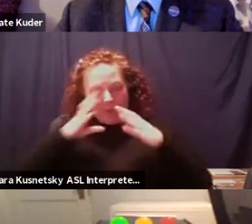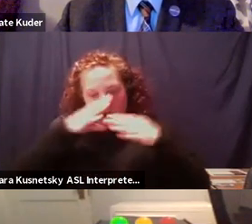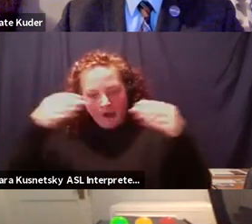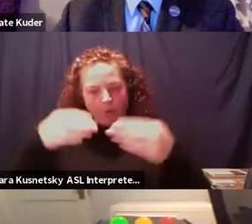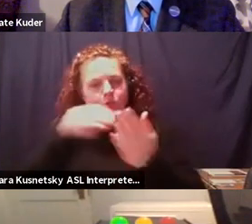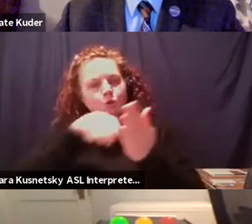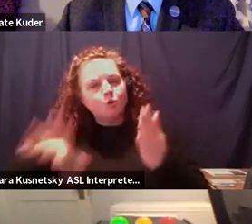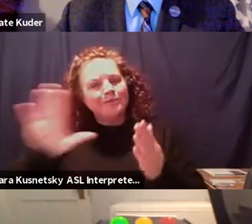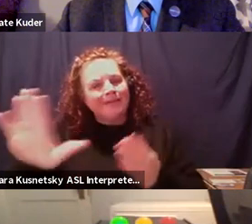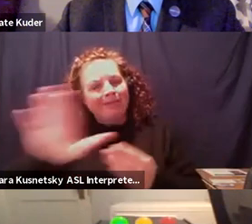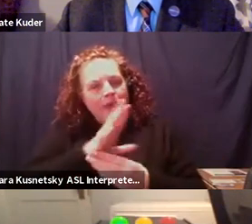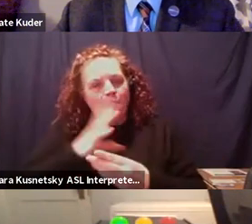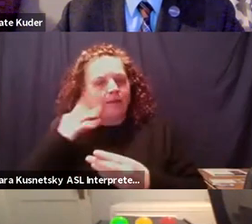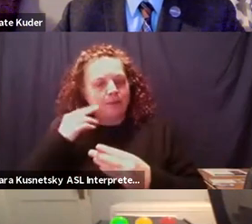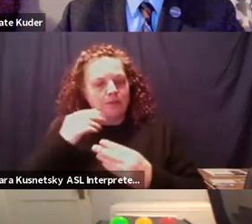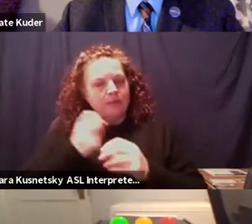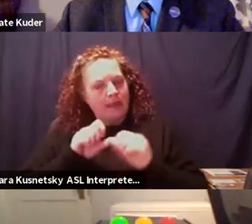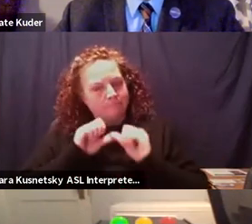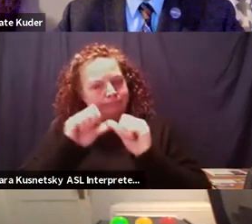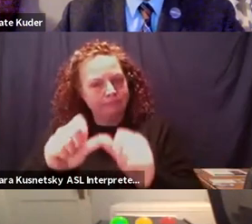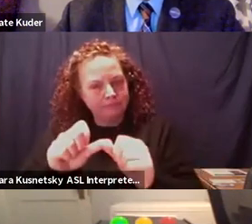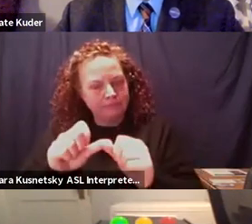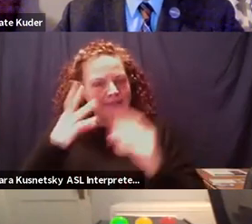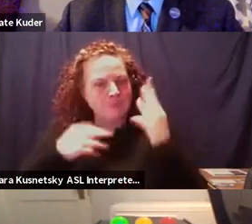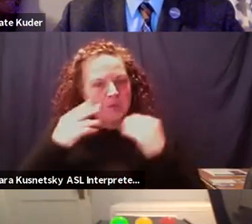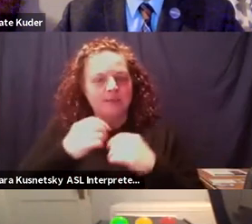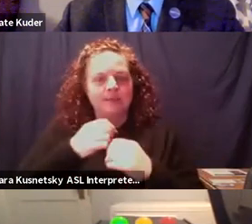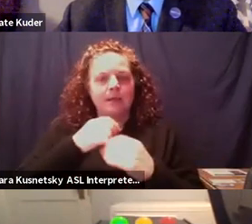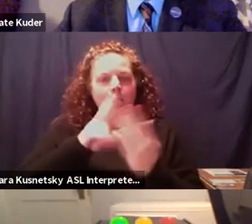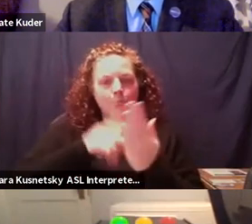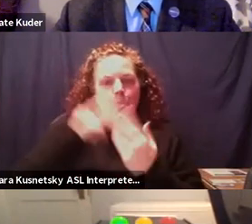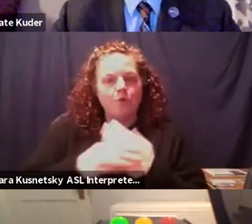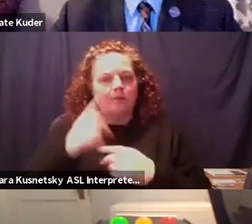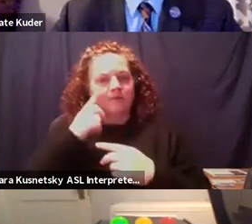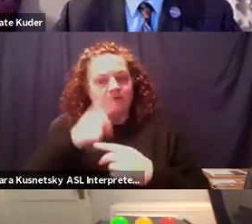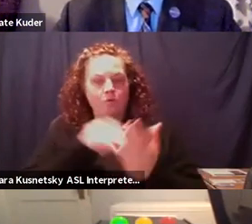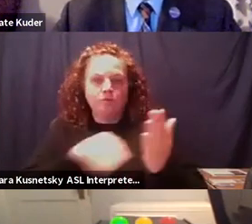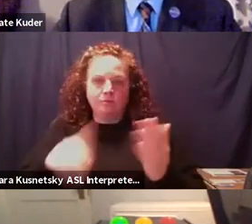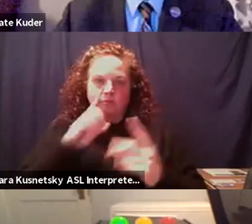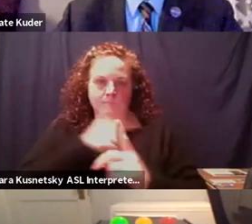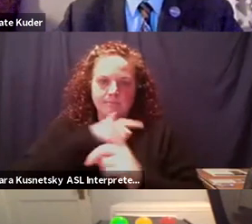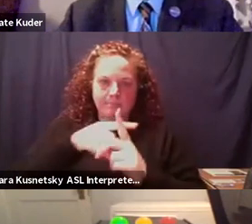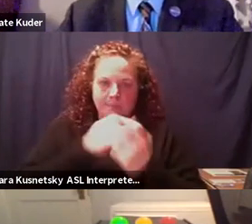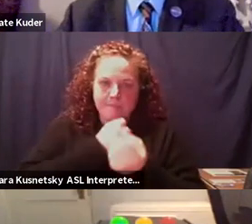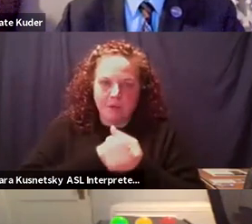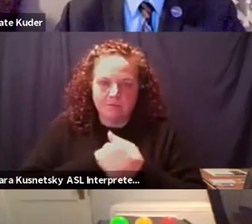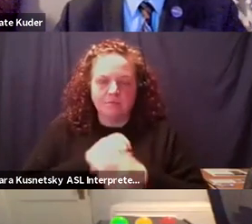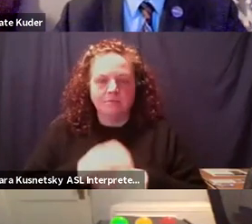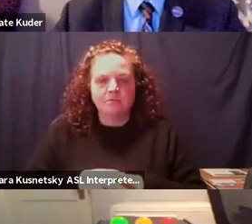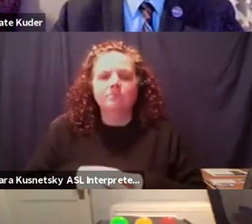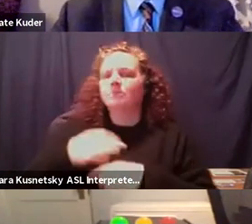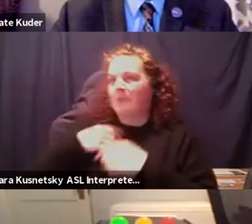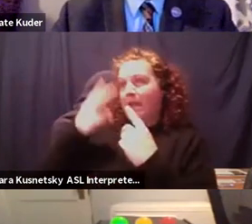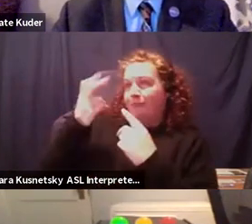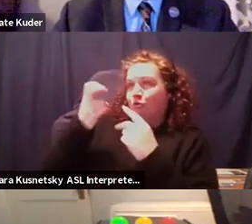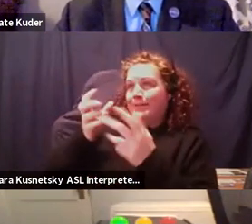maintaining those programs and services to students at the school level. So going off on that, since I still have 2 minutes